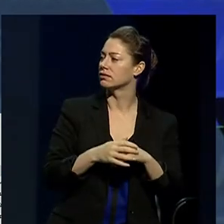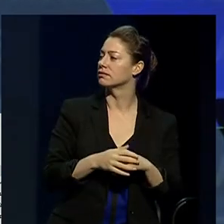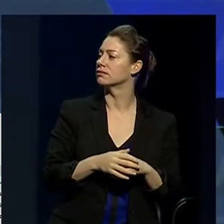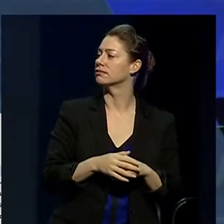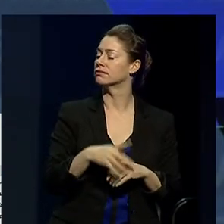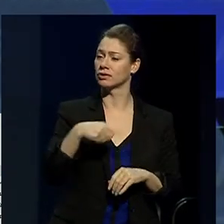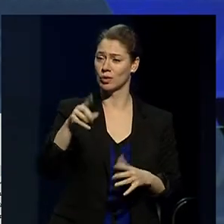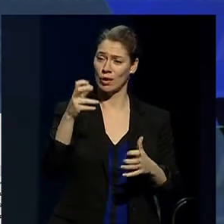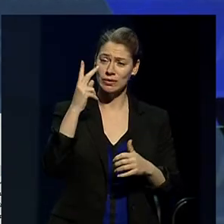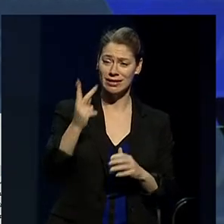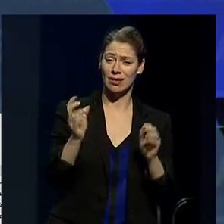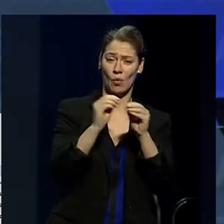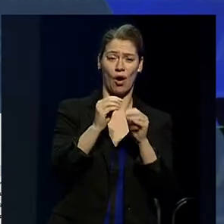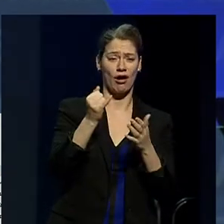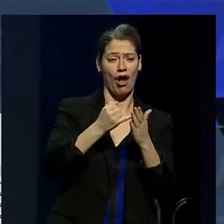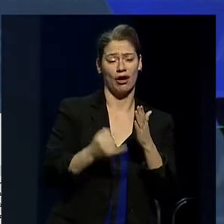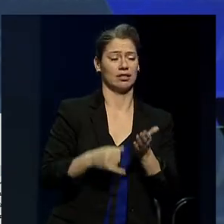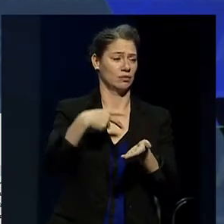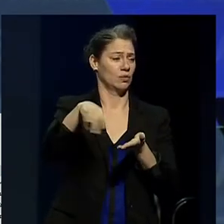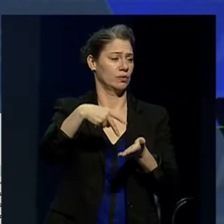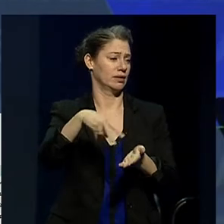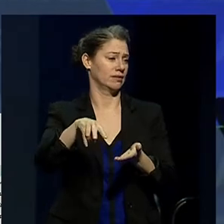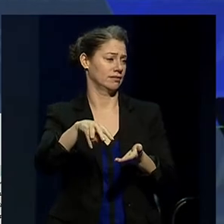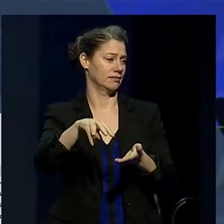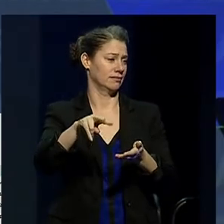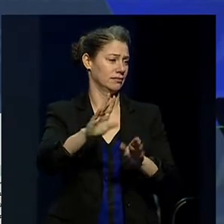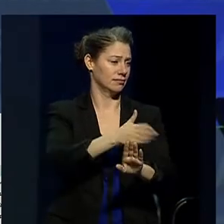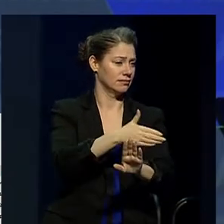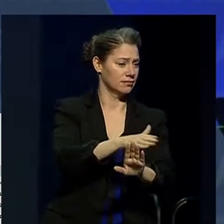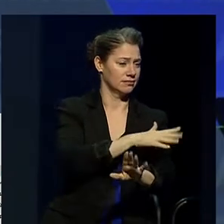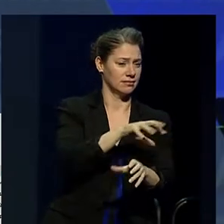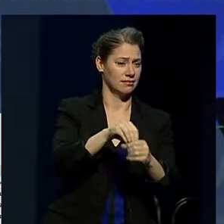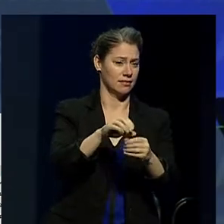more arts, music, drama, and dance in our schools?